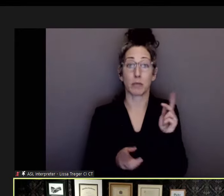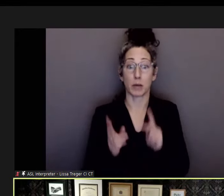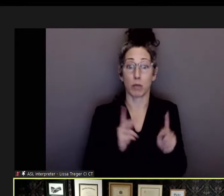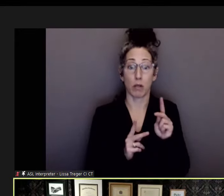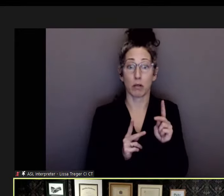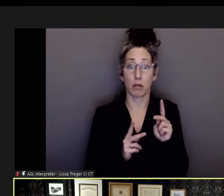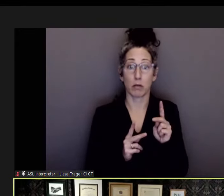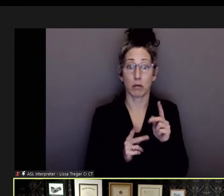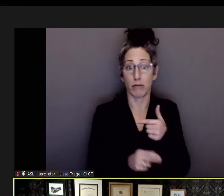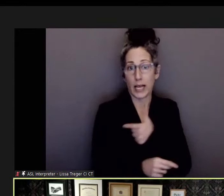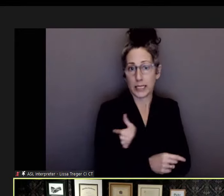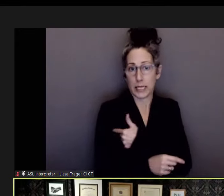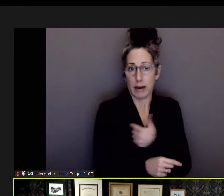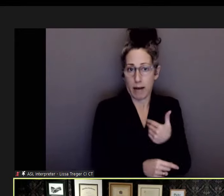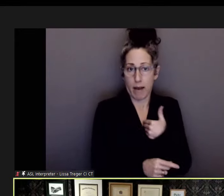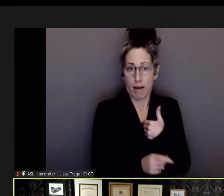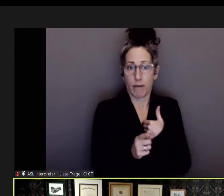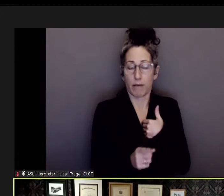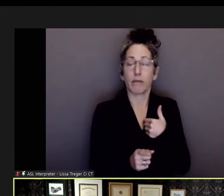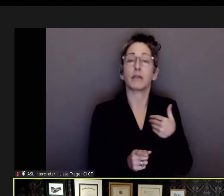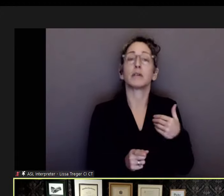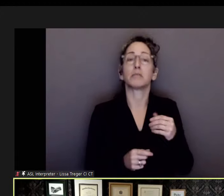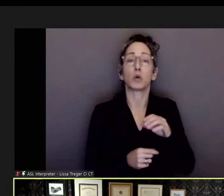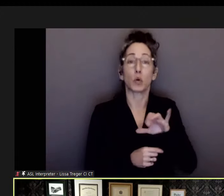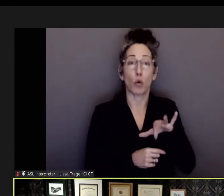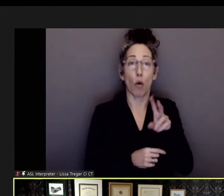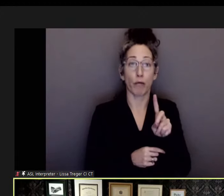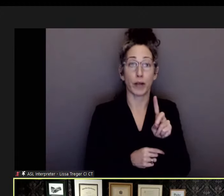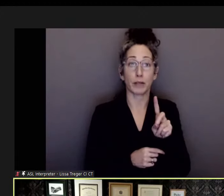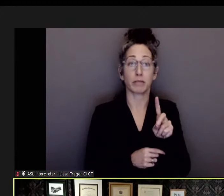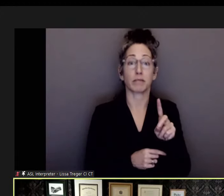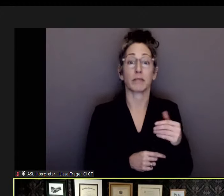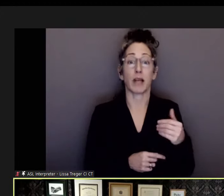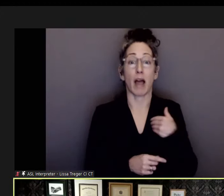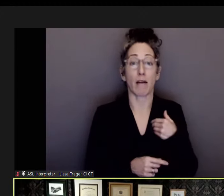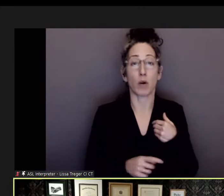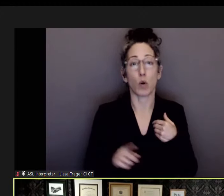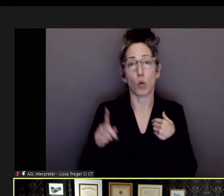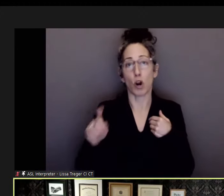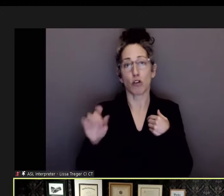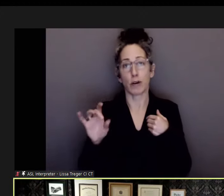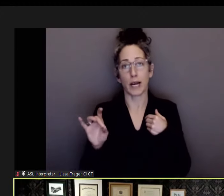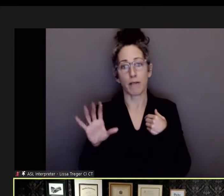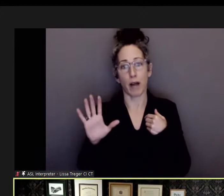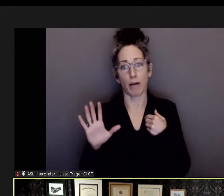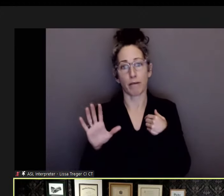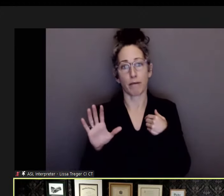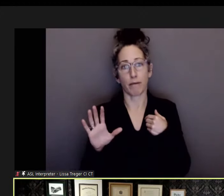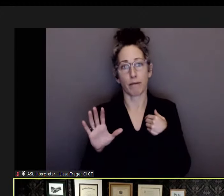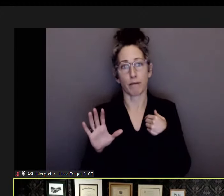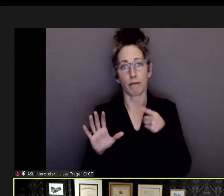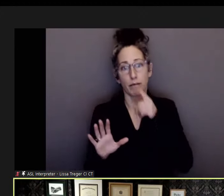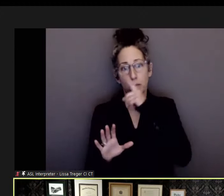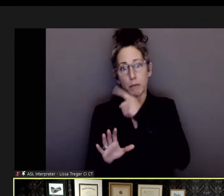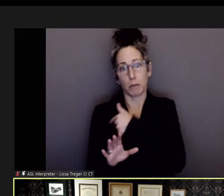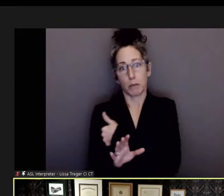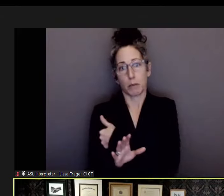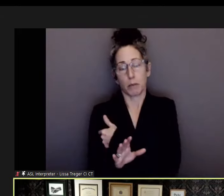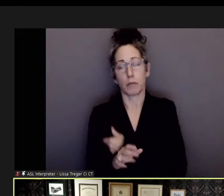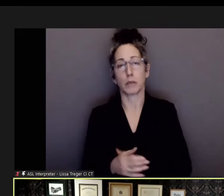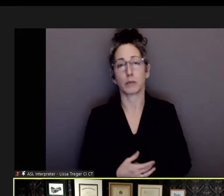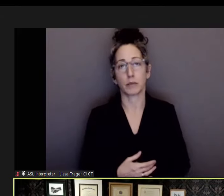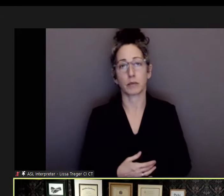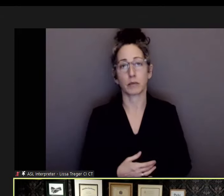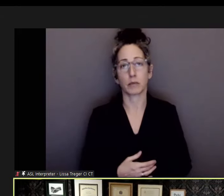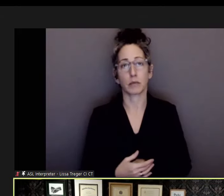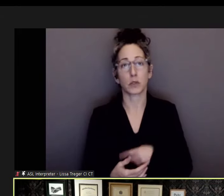vaccine group got symptomatic COVID-19 and 185 in the placebo group. So clearly a distortion